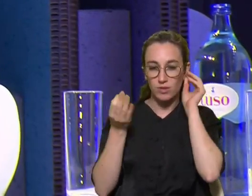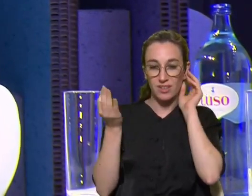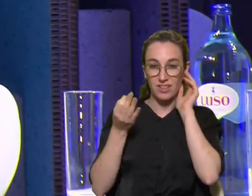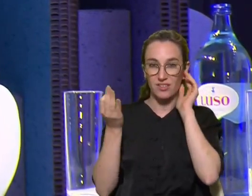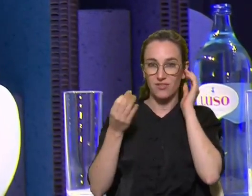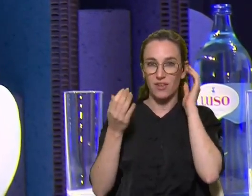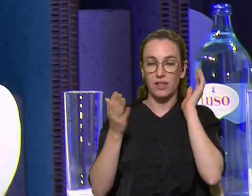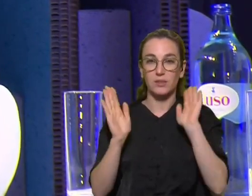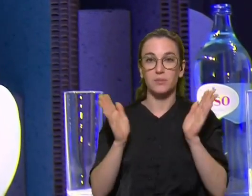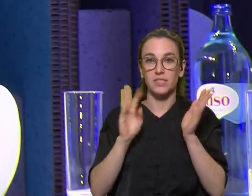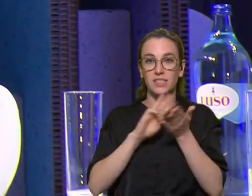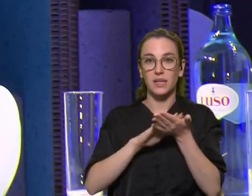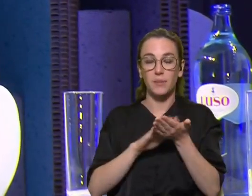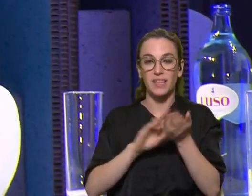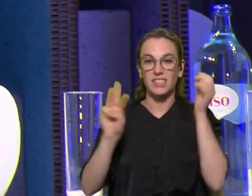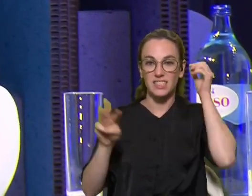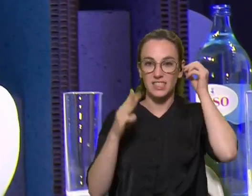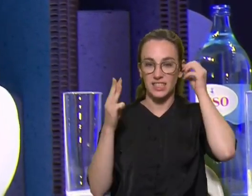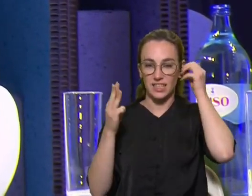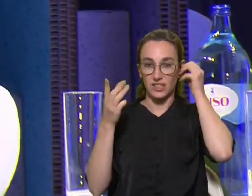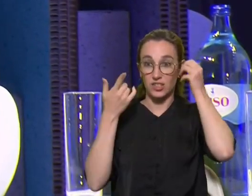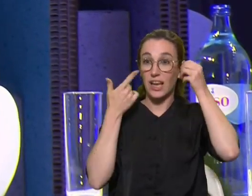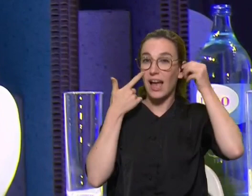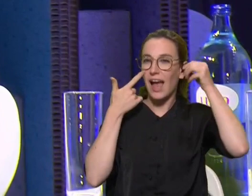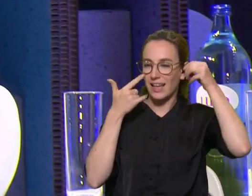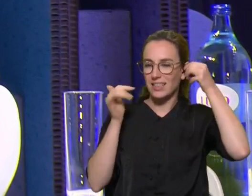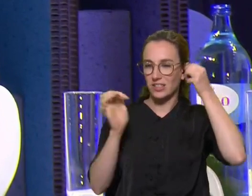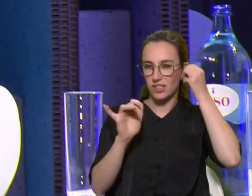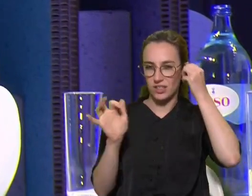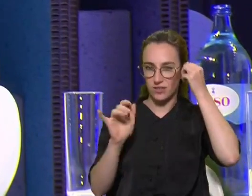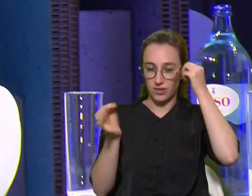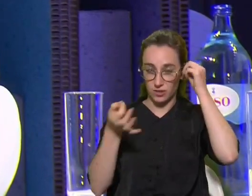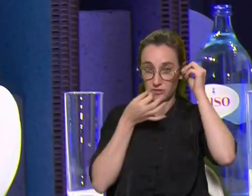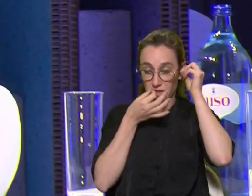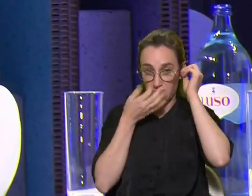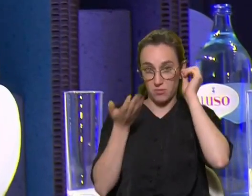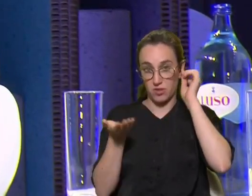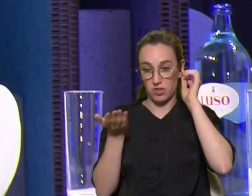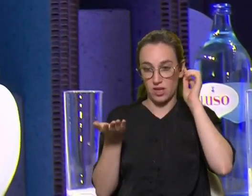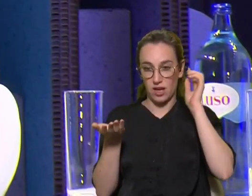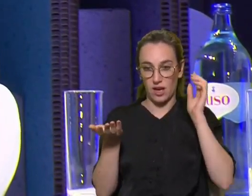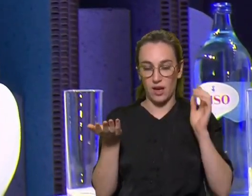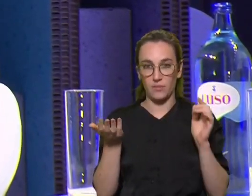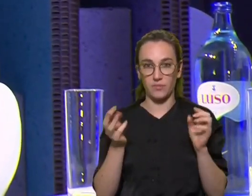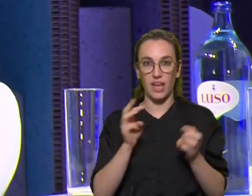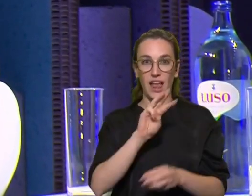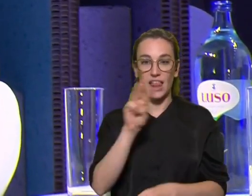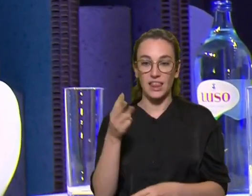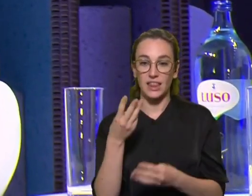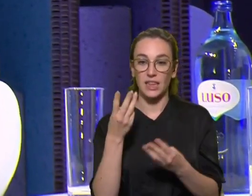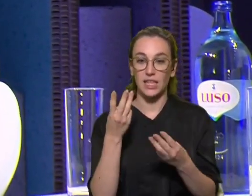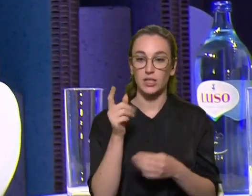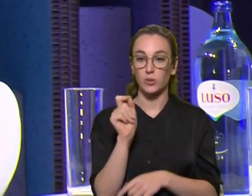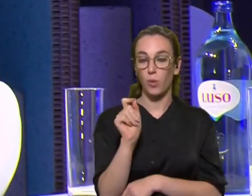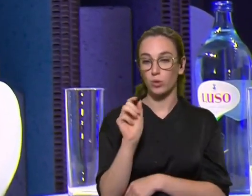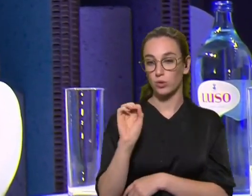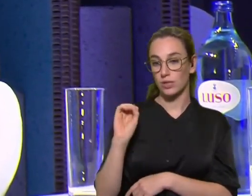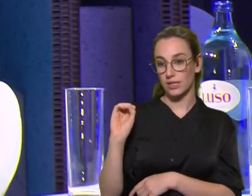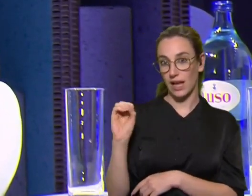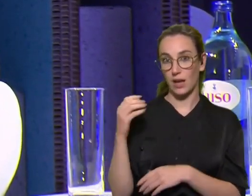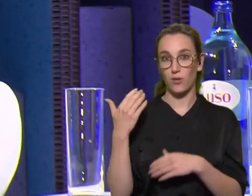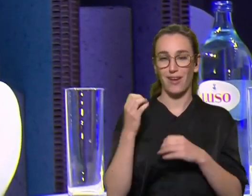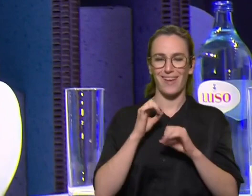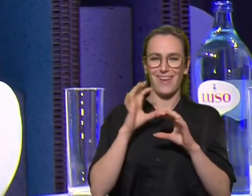And so we're going to look at three pillars: artificial intelligence, Web